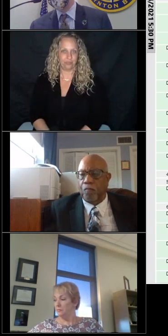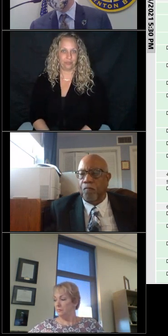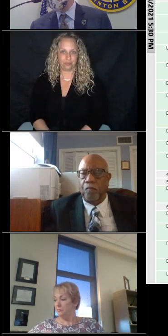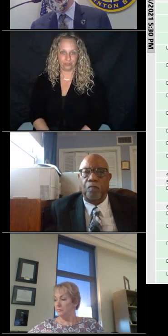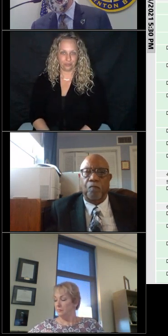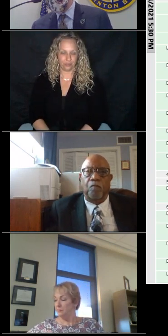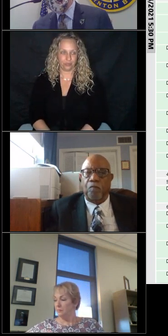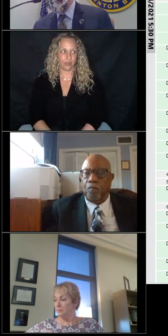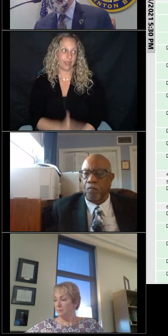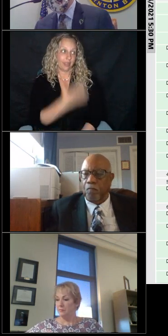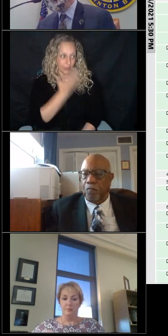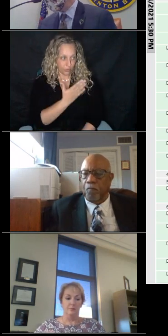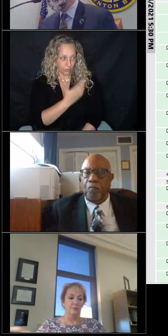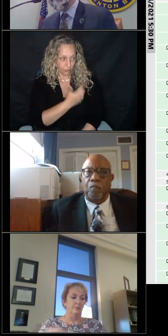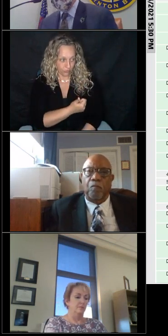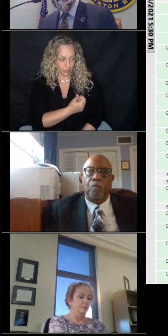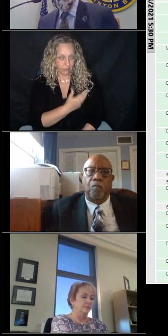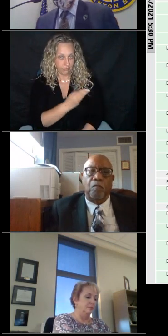Thank you.